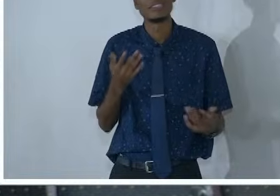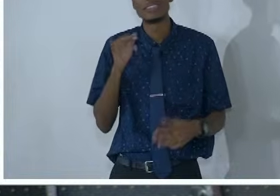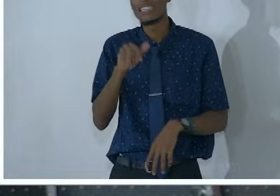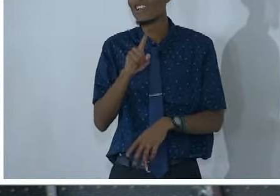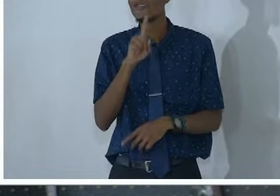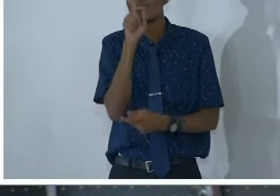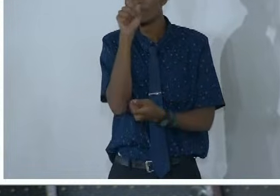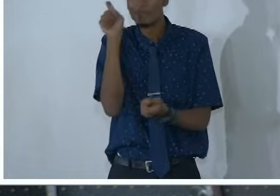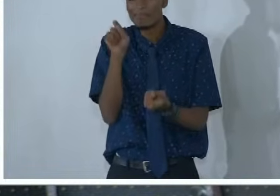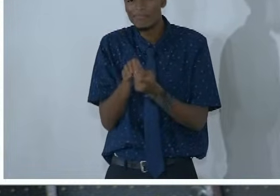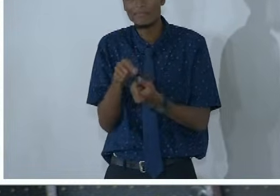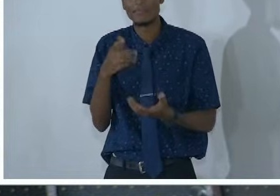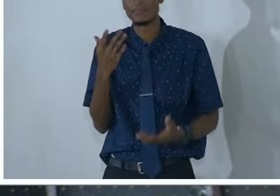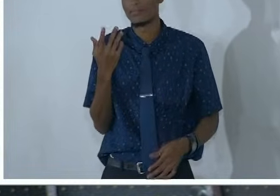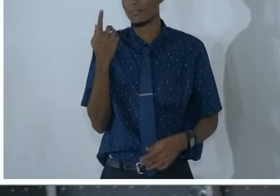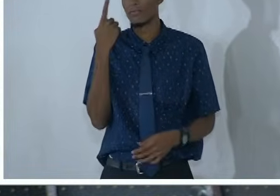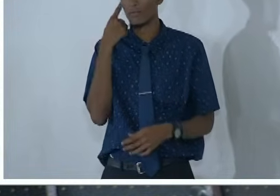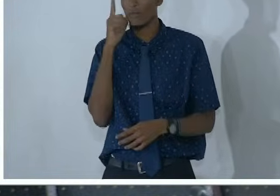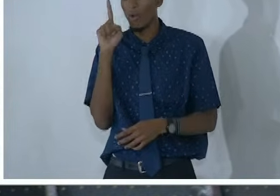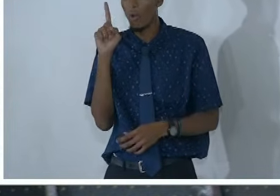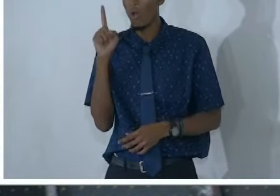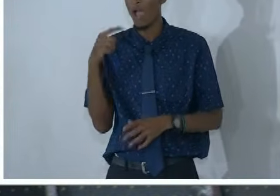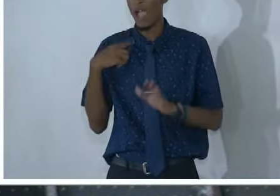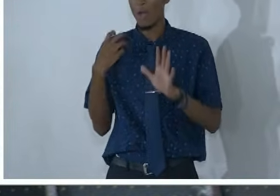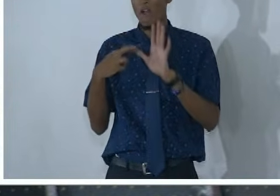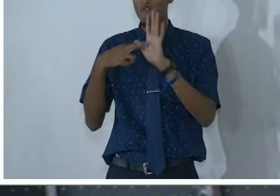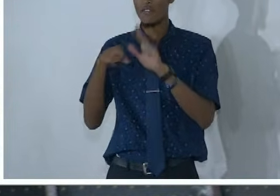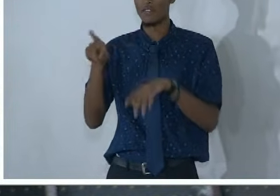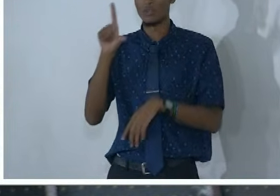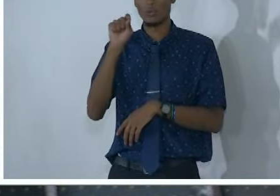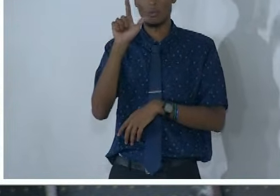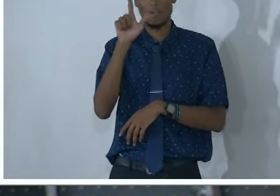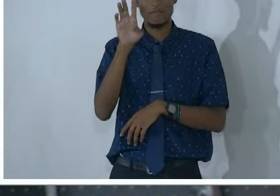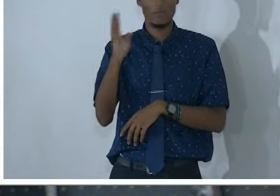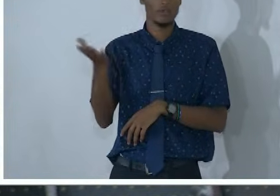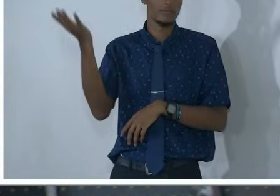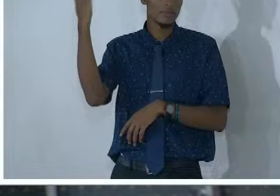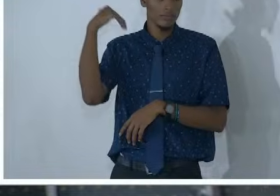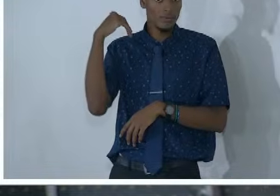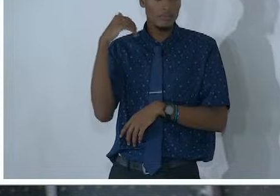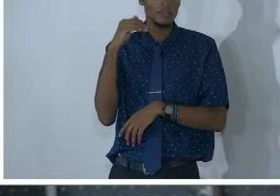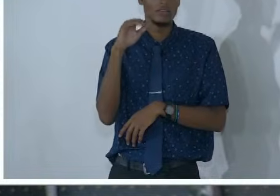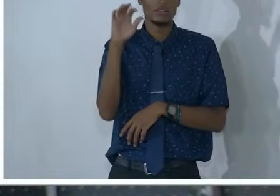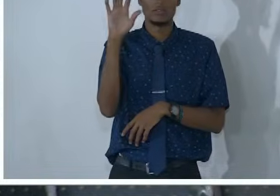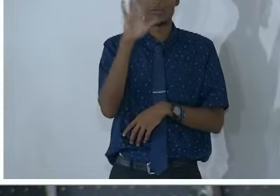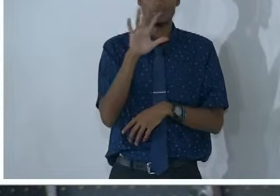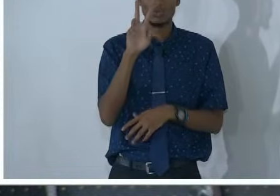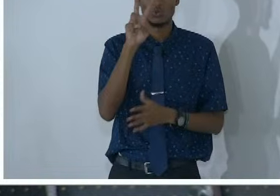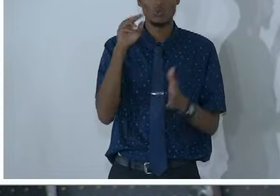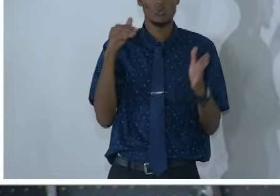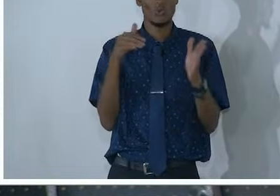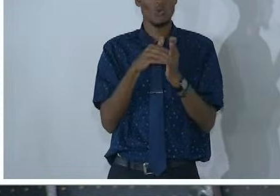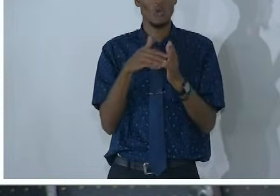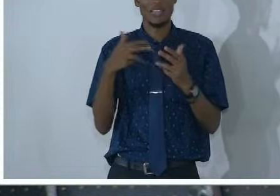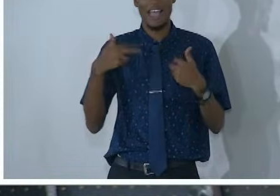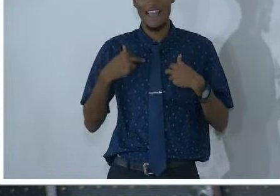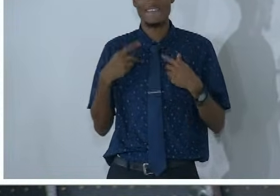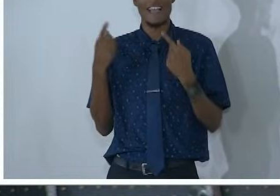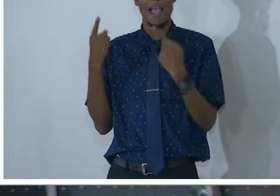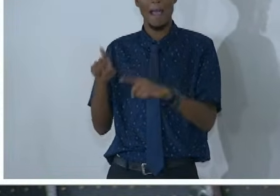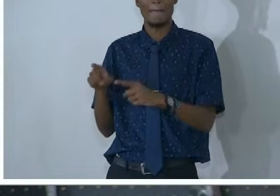findings related to women, and I want to reference that. In 2024, just under 2,000 cases of violence against women were